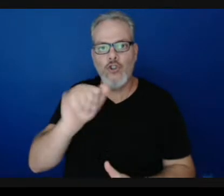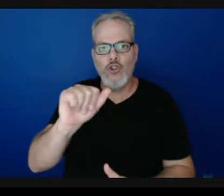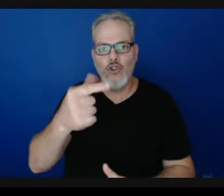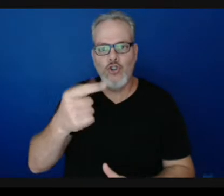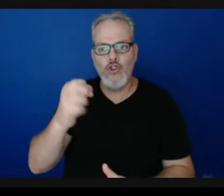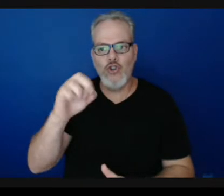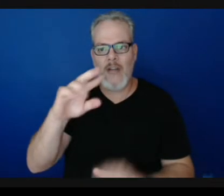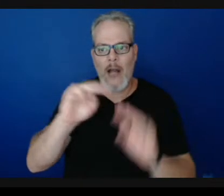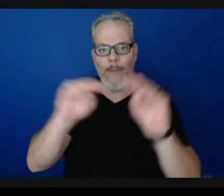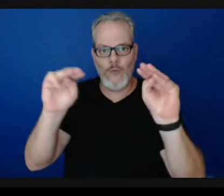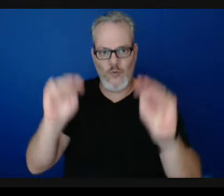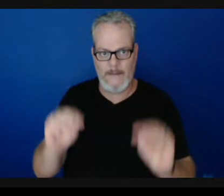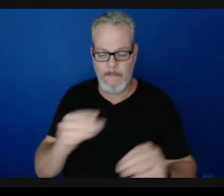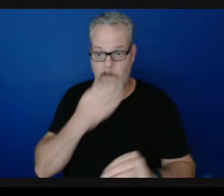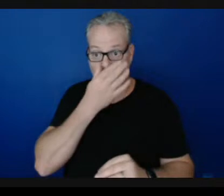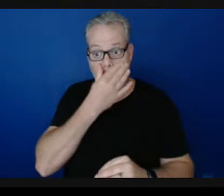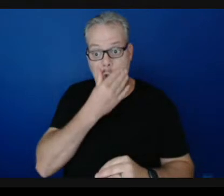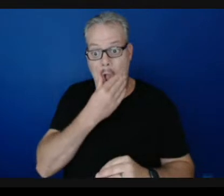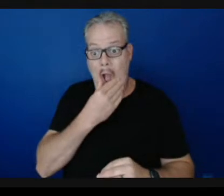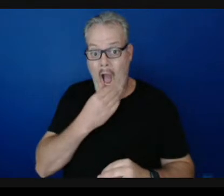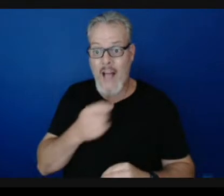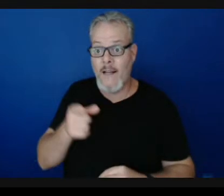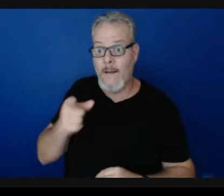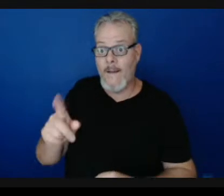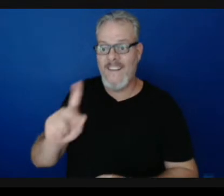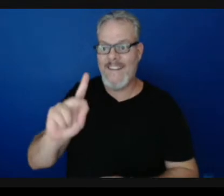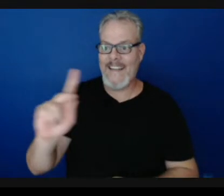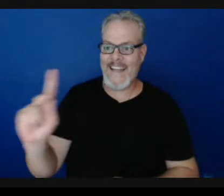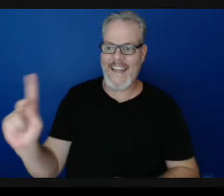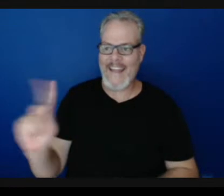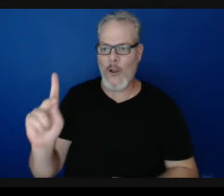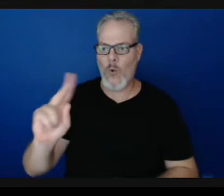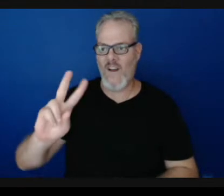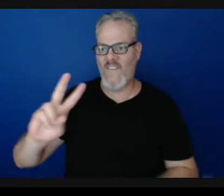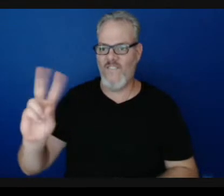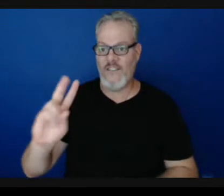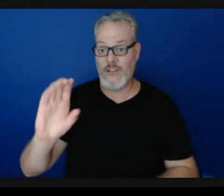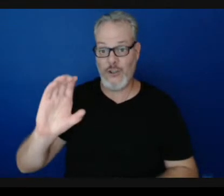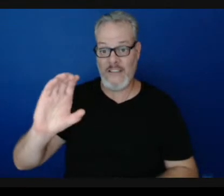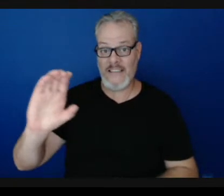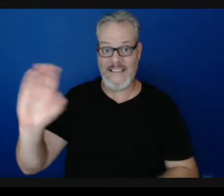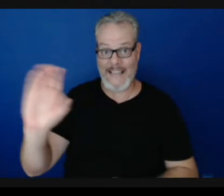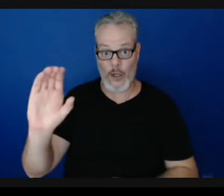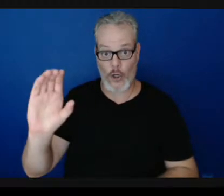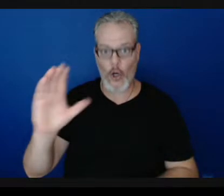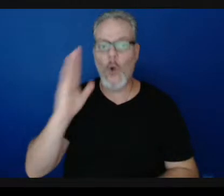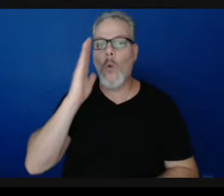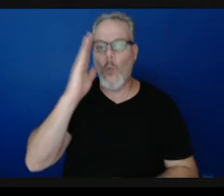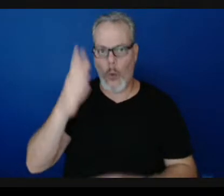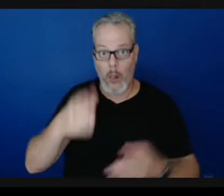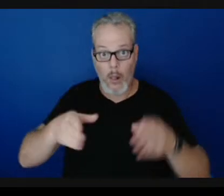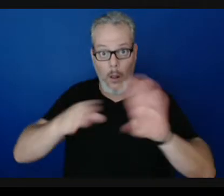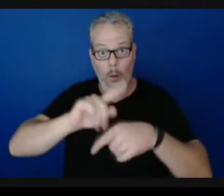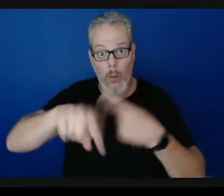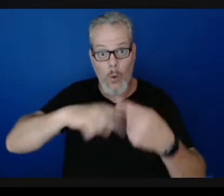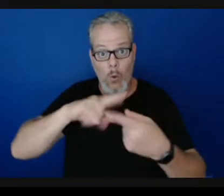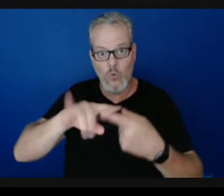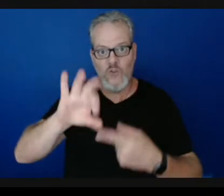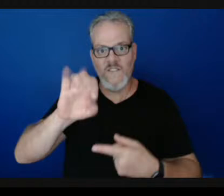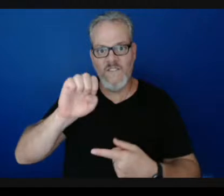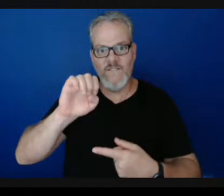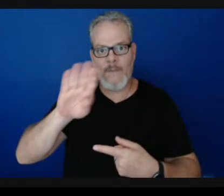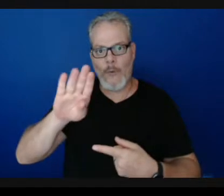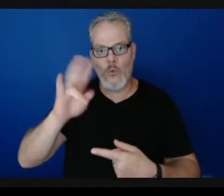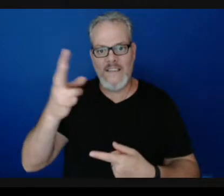The Kīlauea Visitor Center restrooms and most adjacent parking are now scheduled to close for renovation February 17th